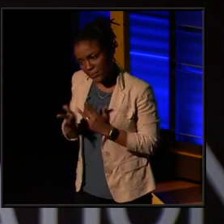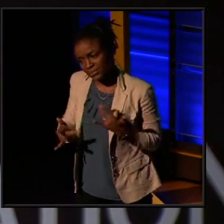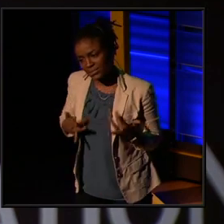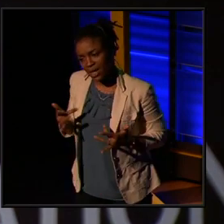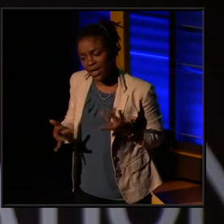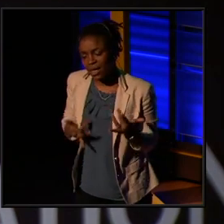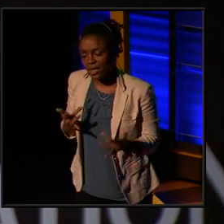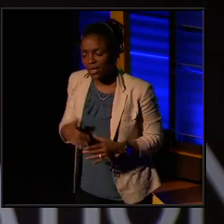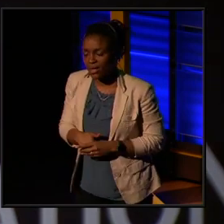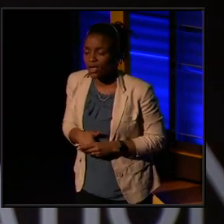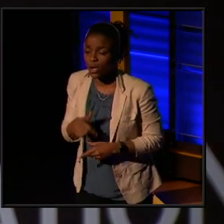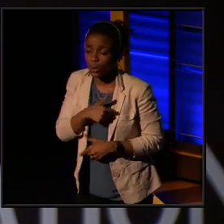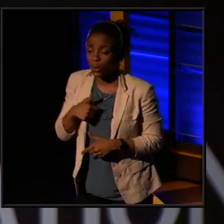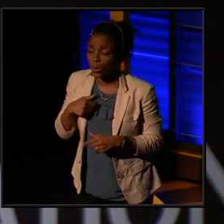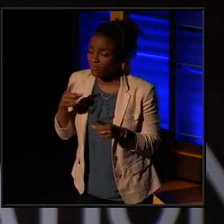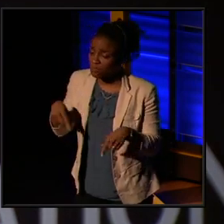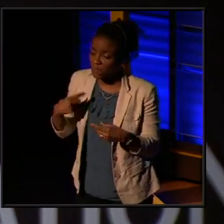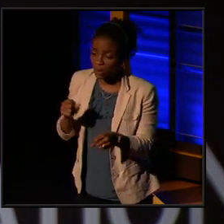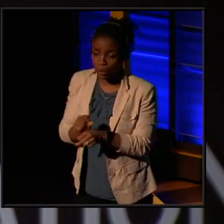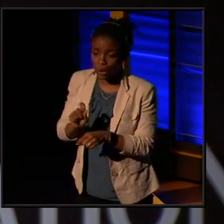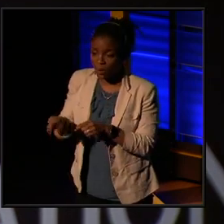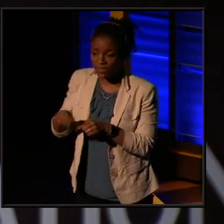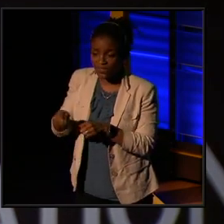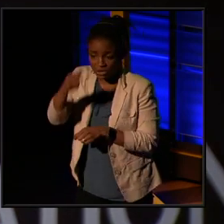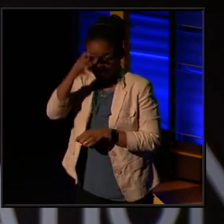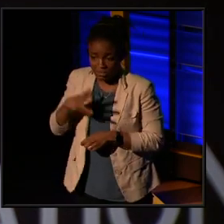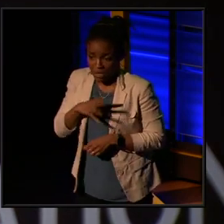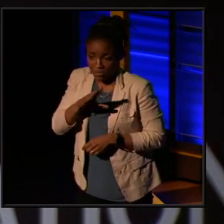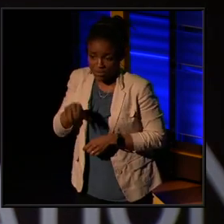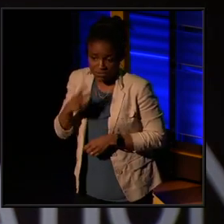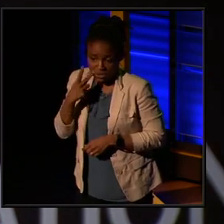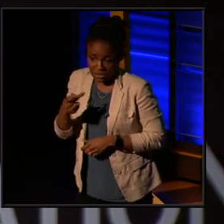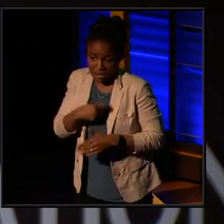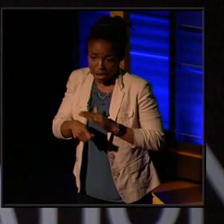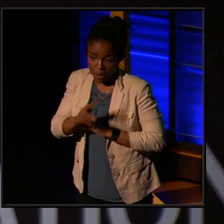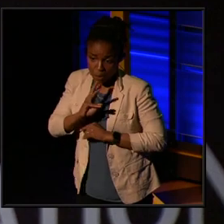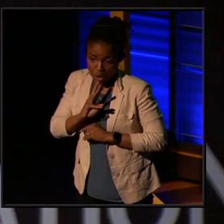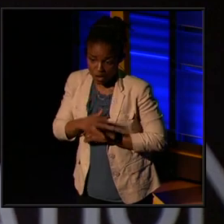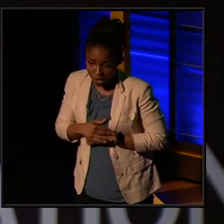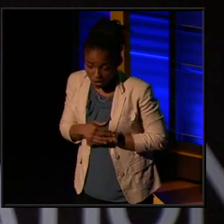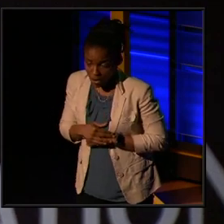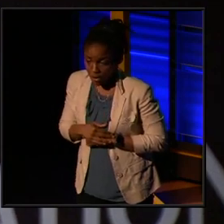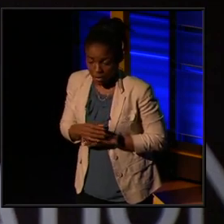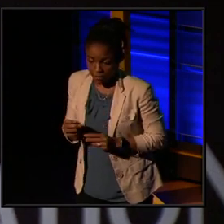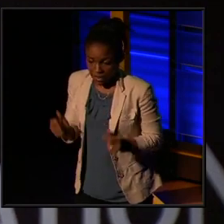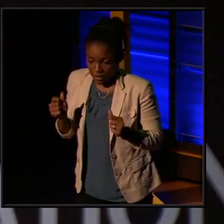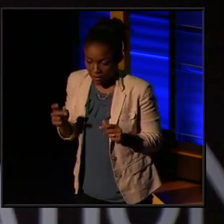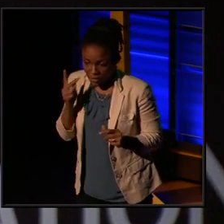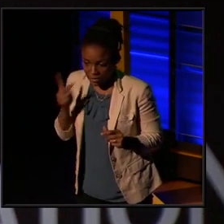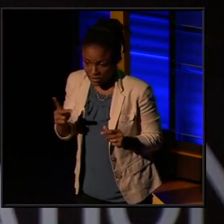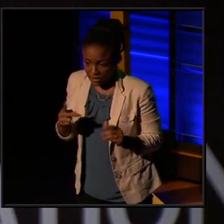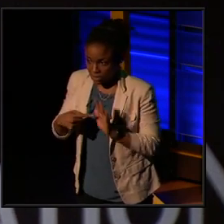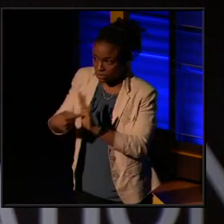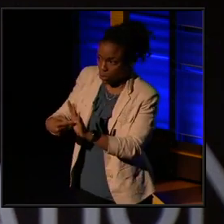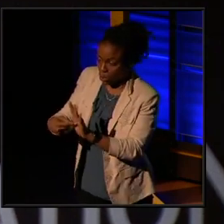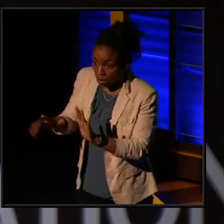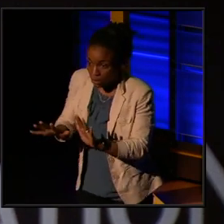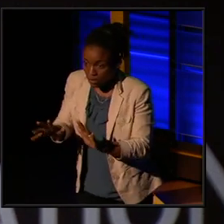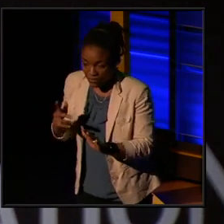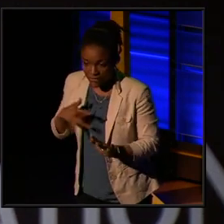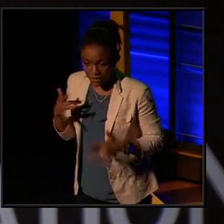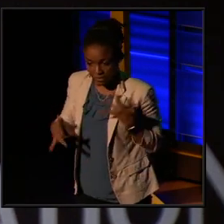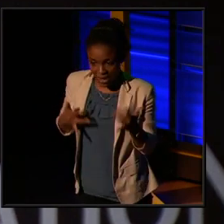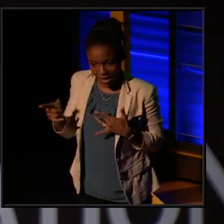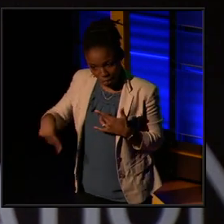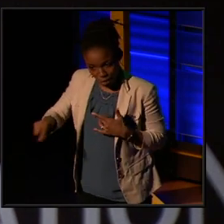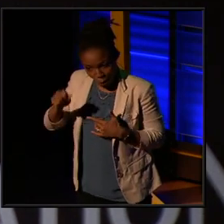I mean, we've been working with fishermen who've never seen underwater. And all of a sudden, they see these clips that we show them. They are so excited.